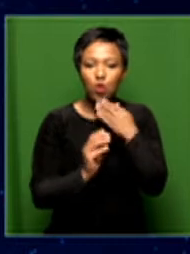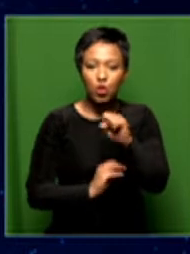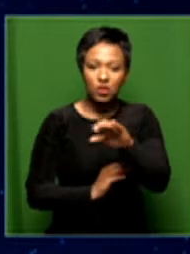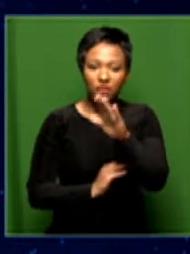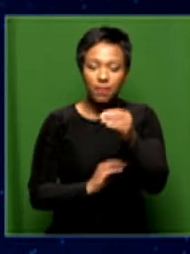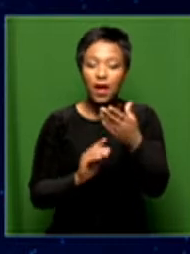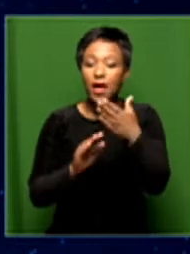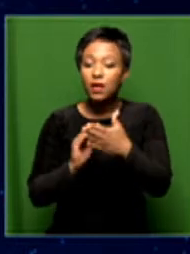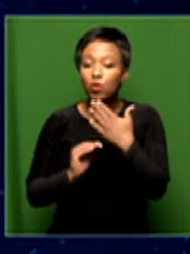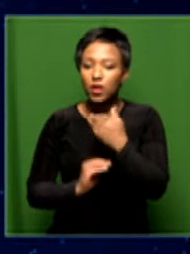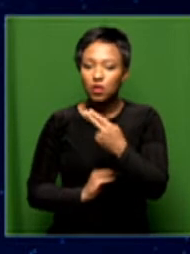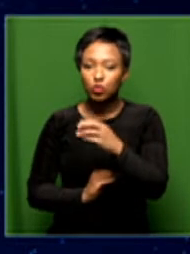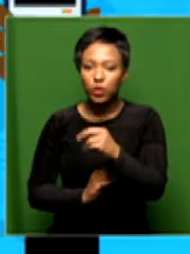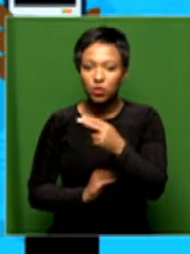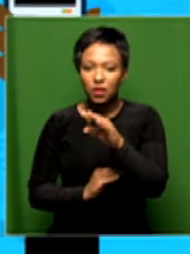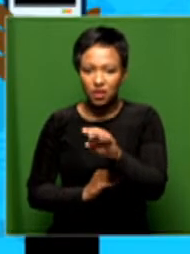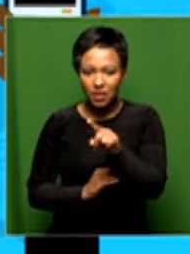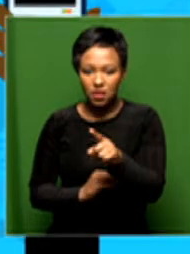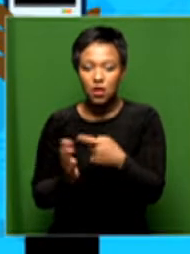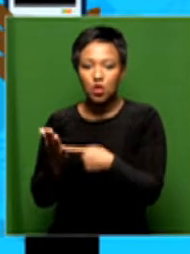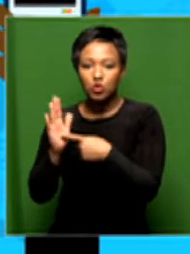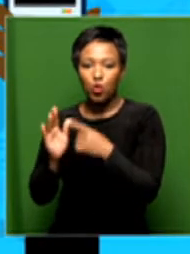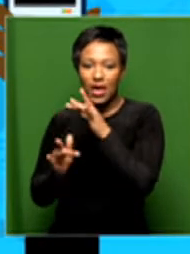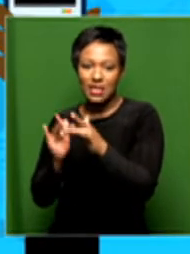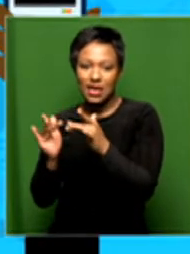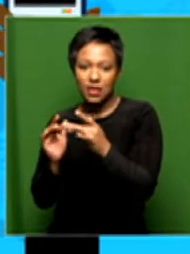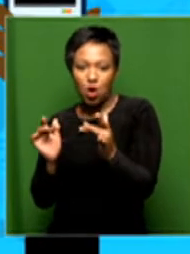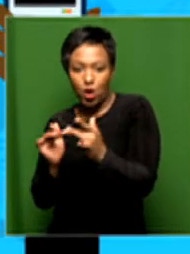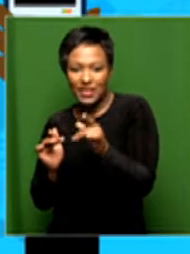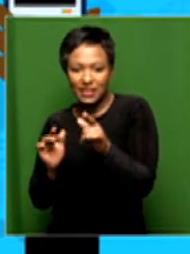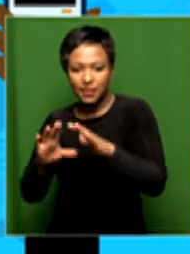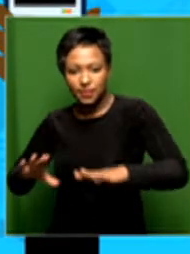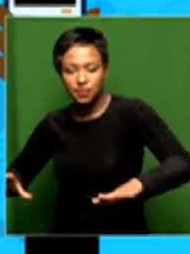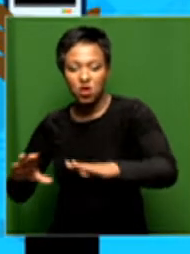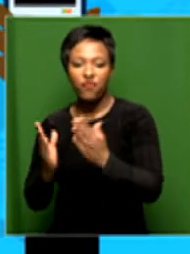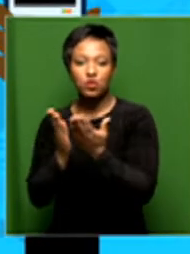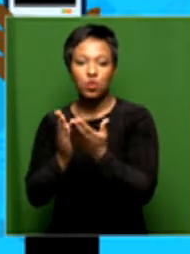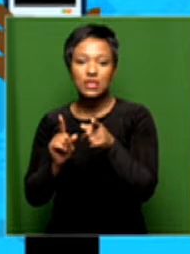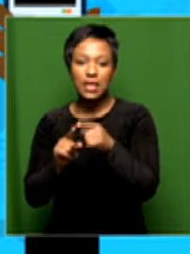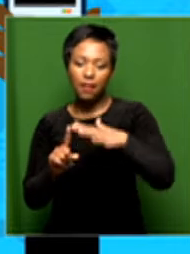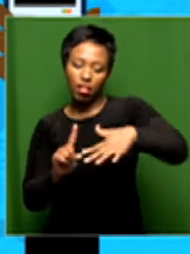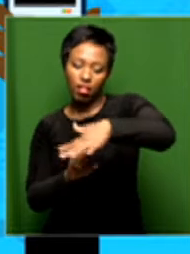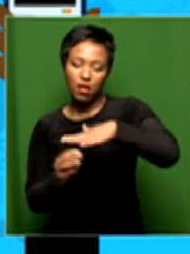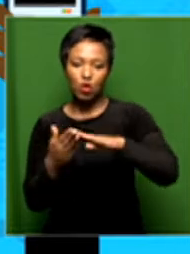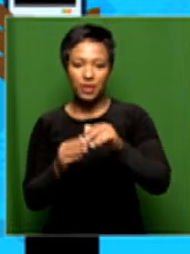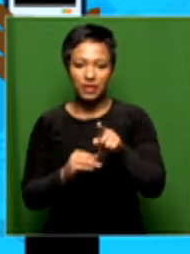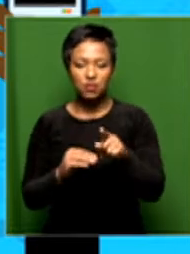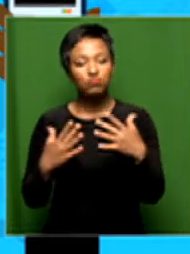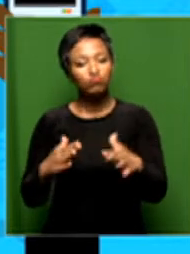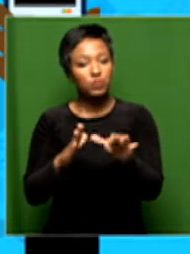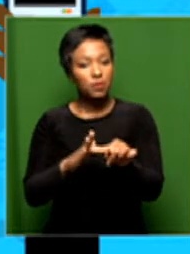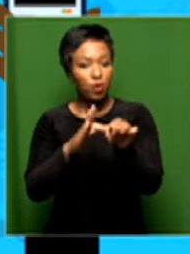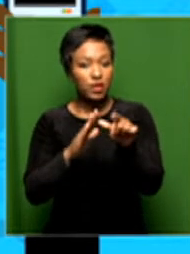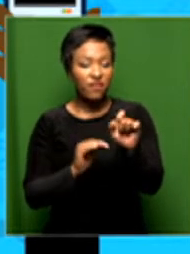the end of the year 2023. Mapping the internet connectivity landscape for schools and their surrounding communities is a